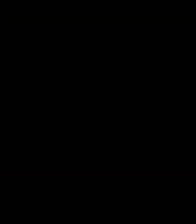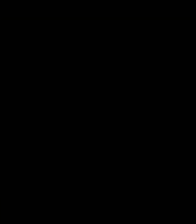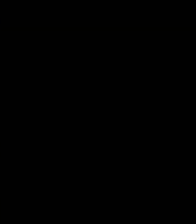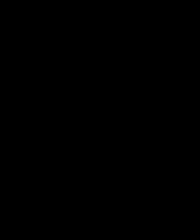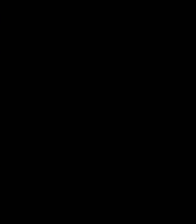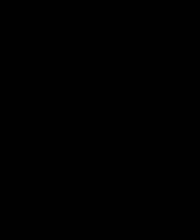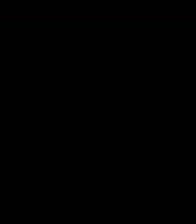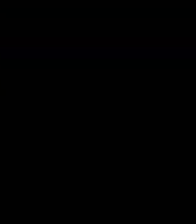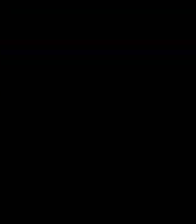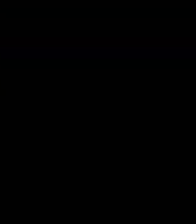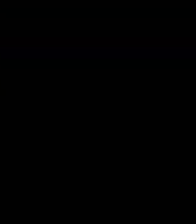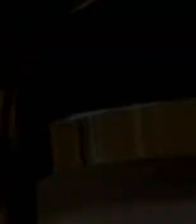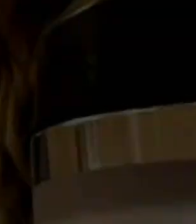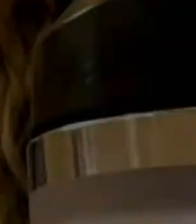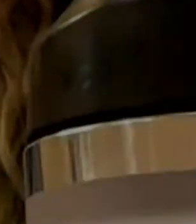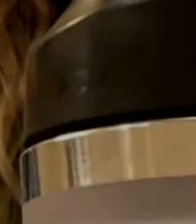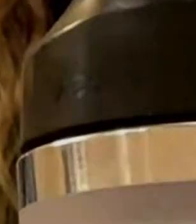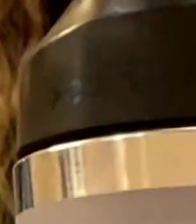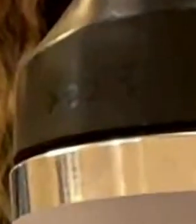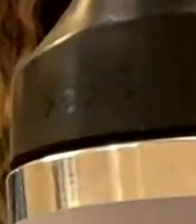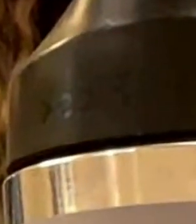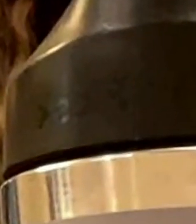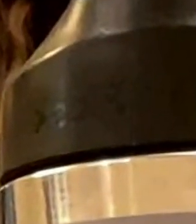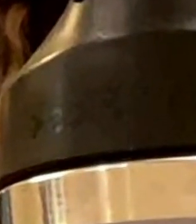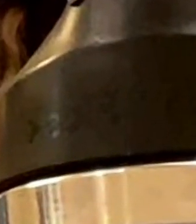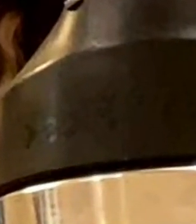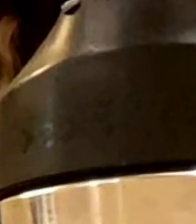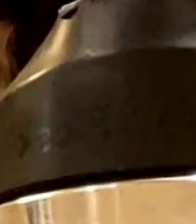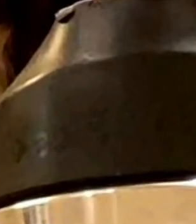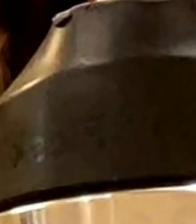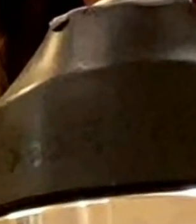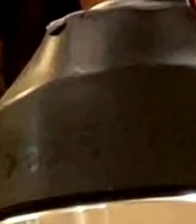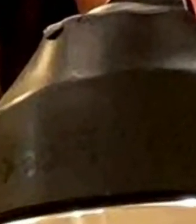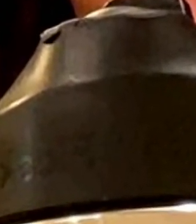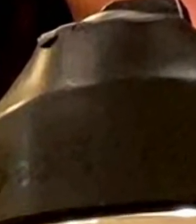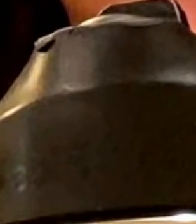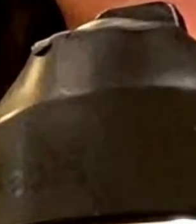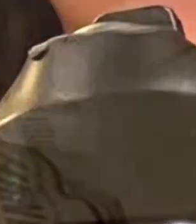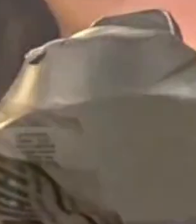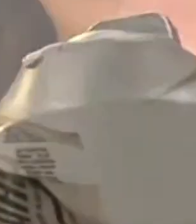Follow the leader, follow the leader, and freeze.